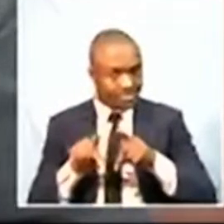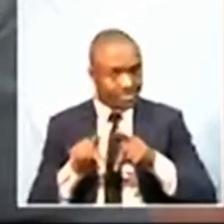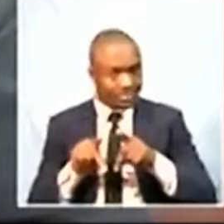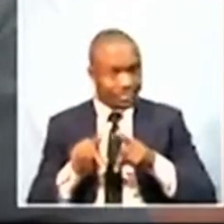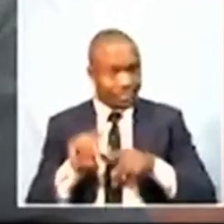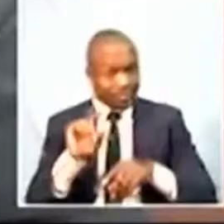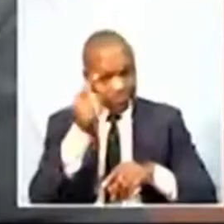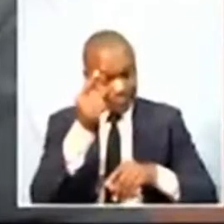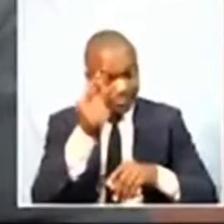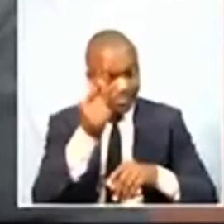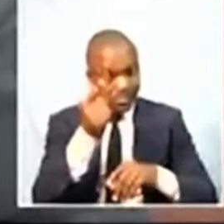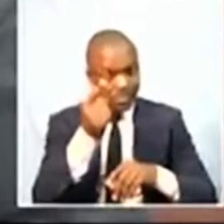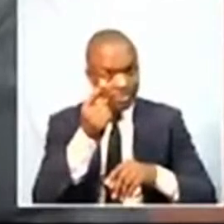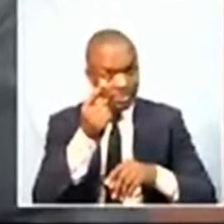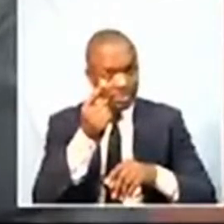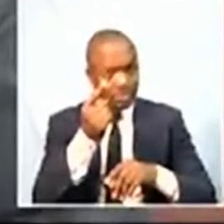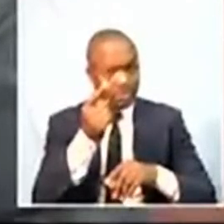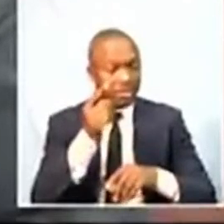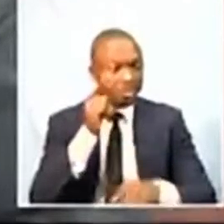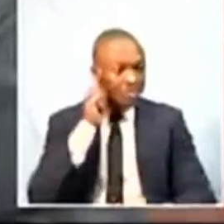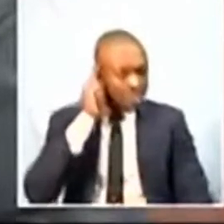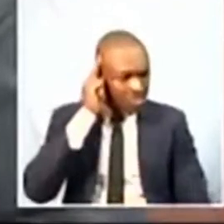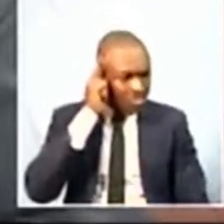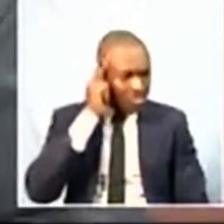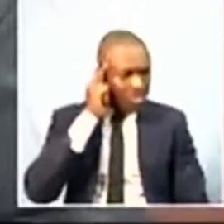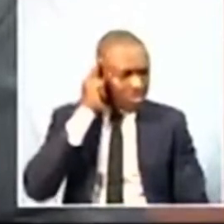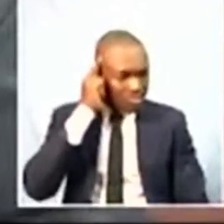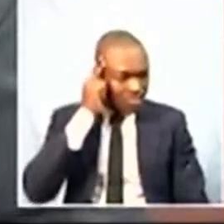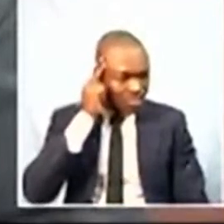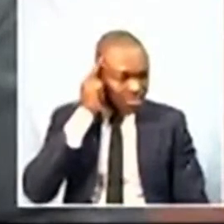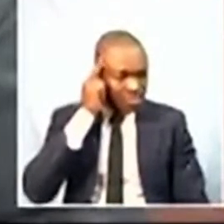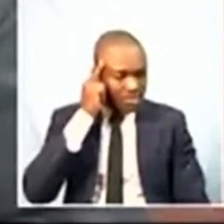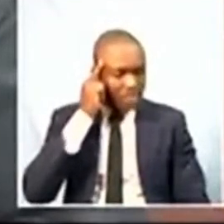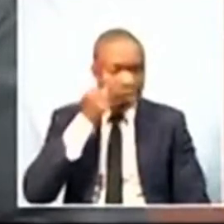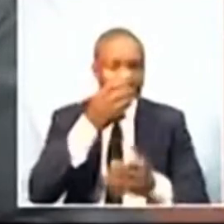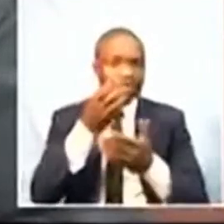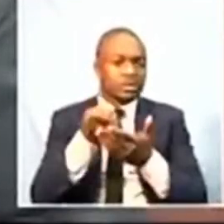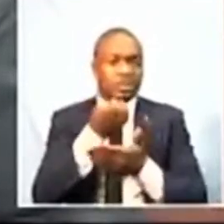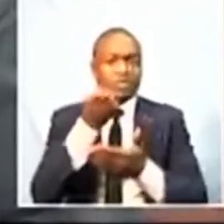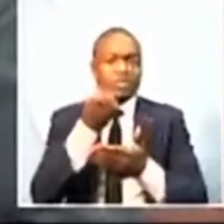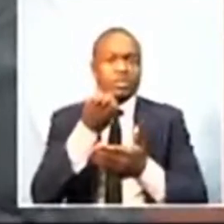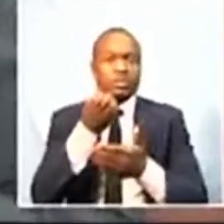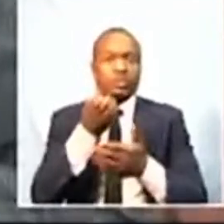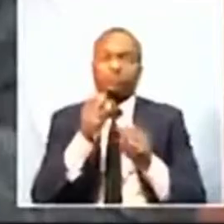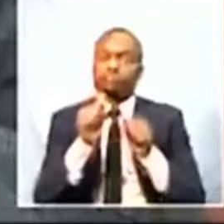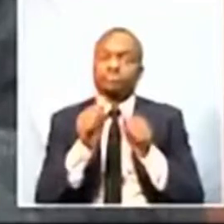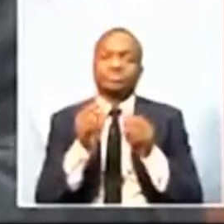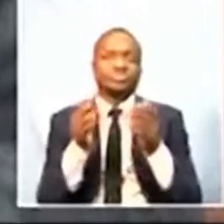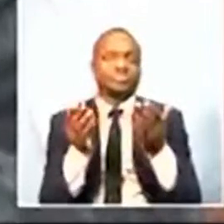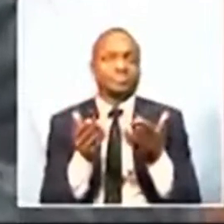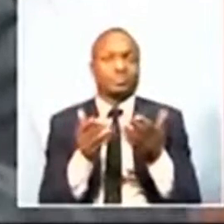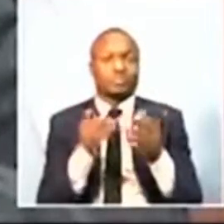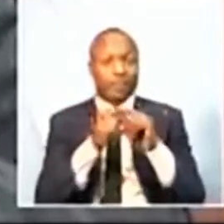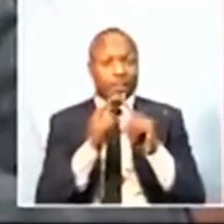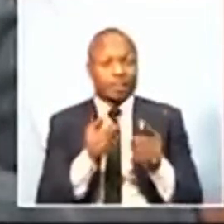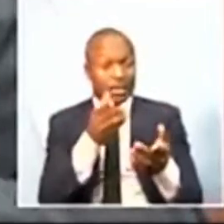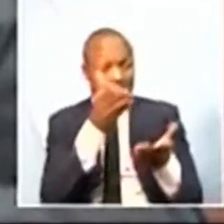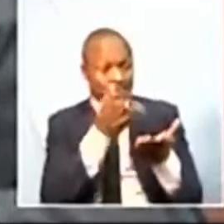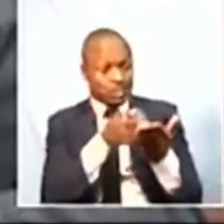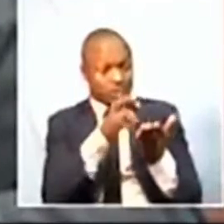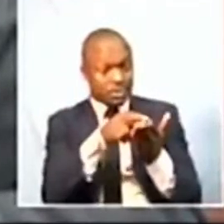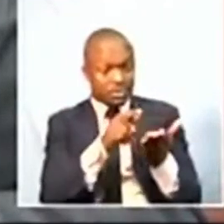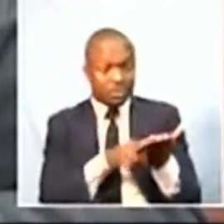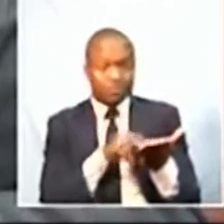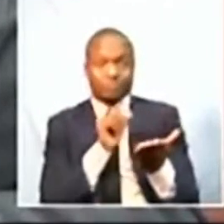First, they had an assumption that the economy was not doing fine. But from your submission here, when I read your submission, action